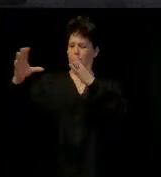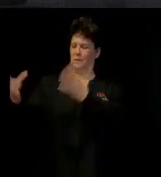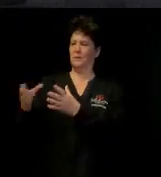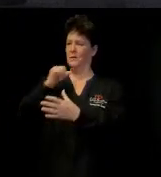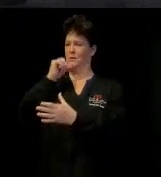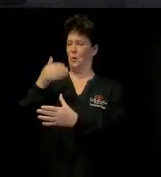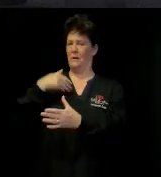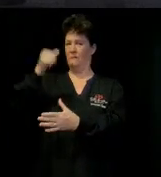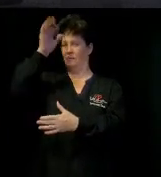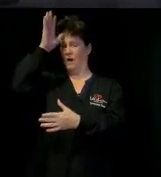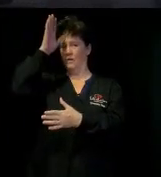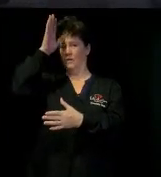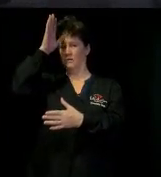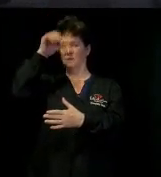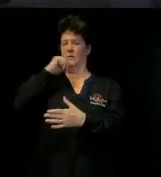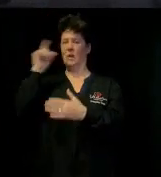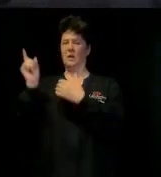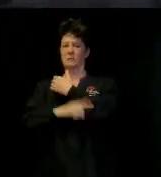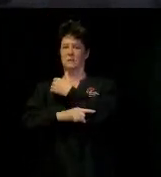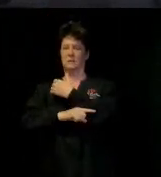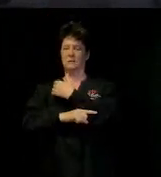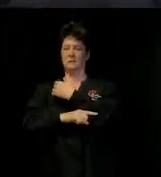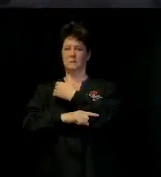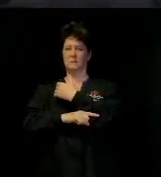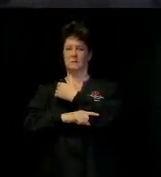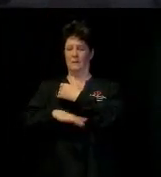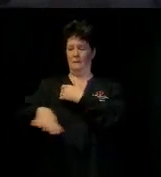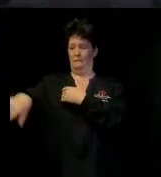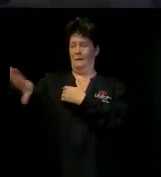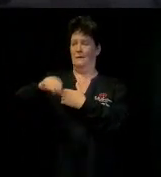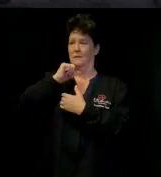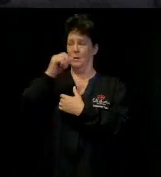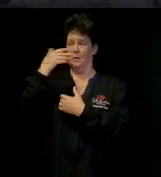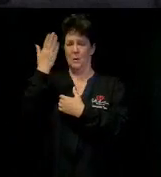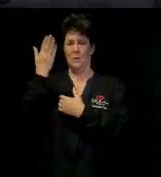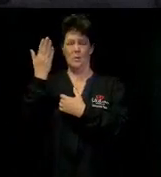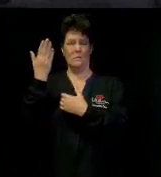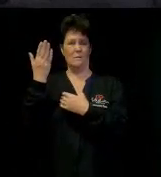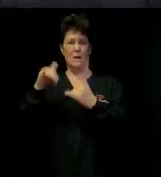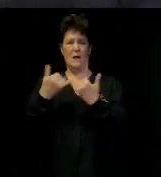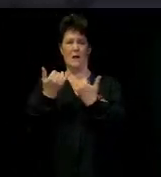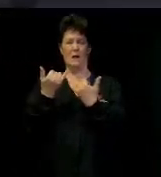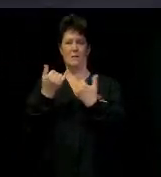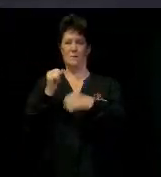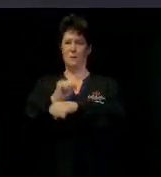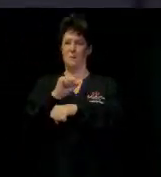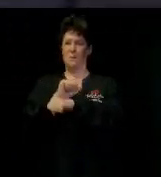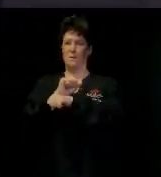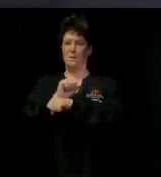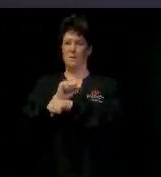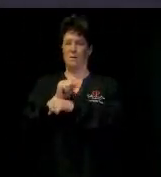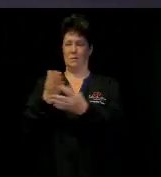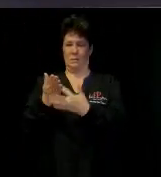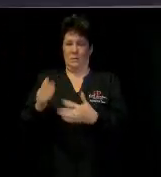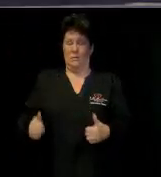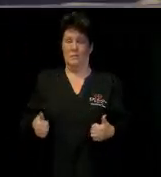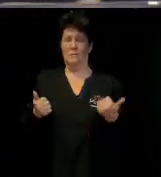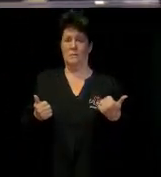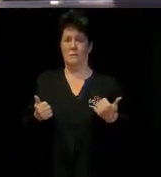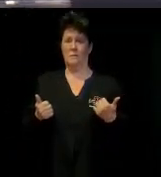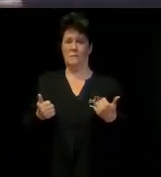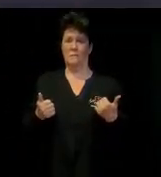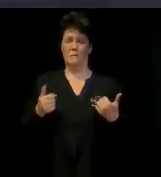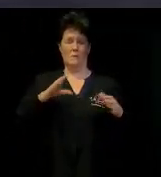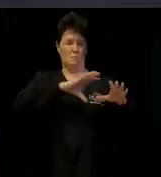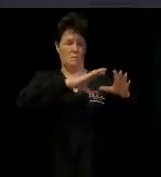his heart. They don't know his mind. They don't know how to. It affects everything. So we have a part to play that we need to make sure we're getting